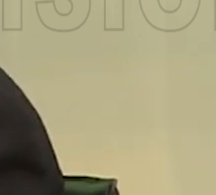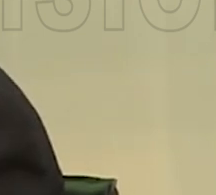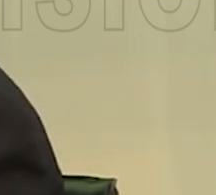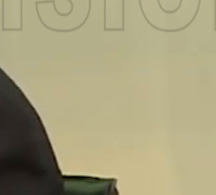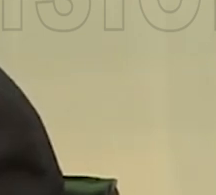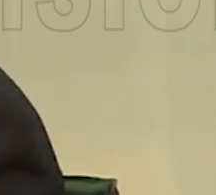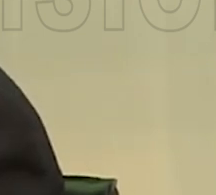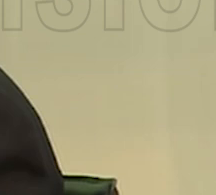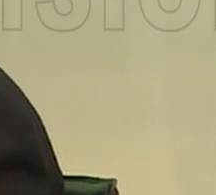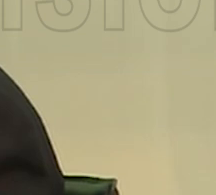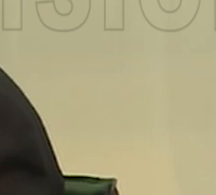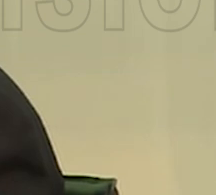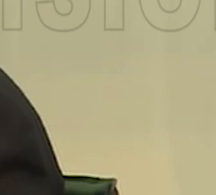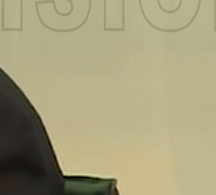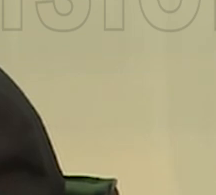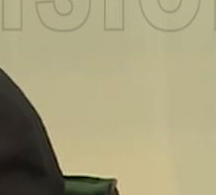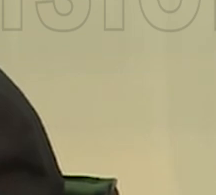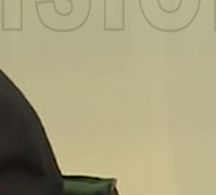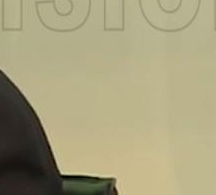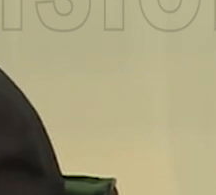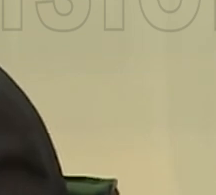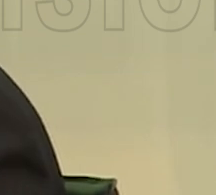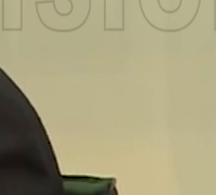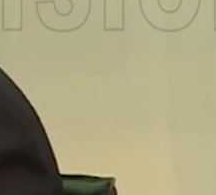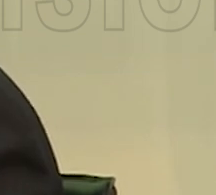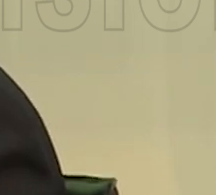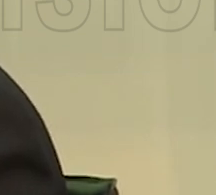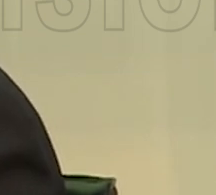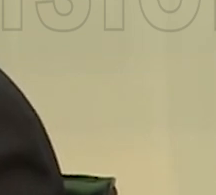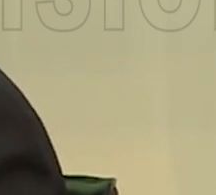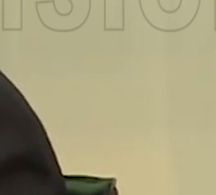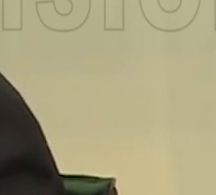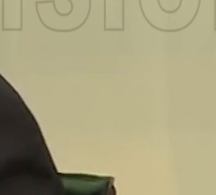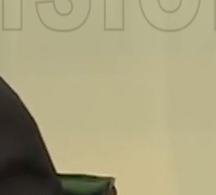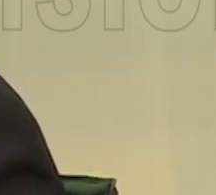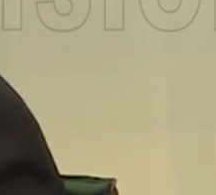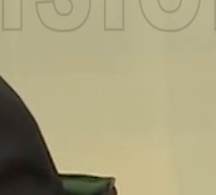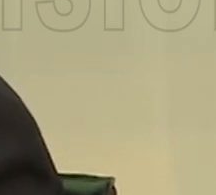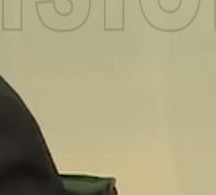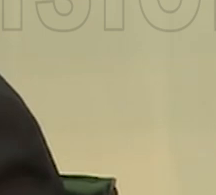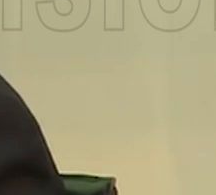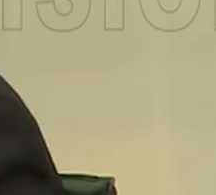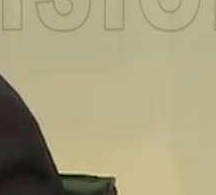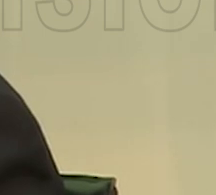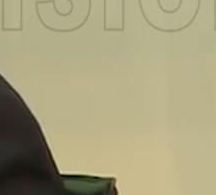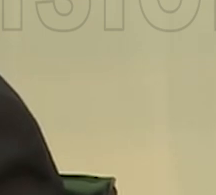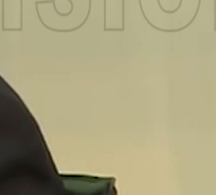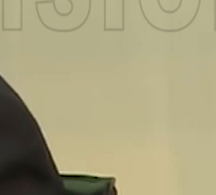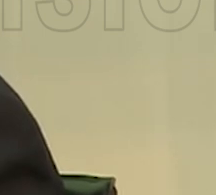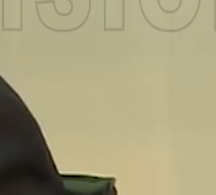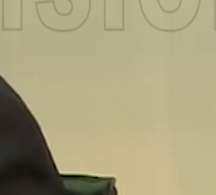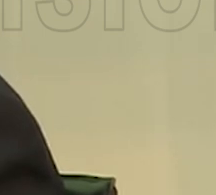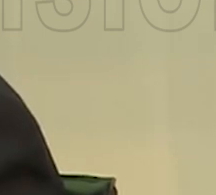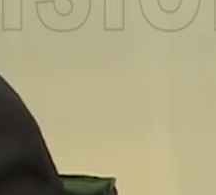connected, you cannot reach the NCDC. If you don't know somebody who knows somebody who knows somebody that can get across to the